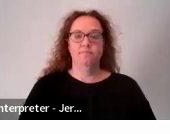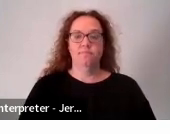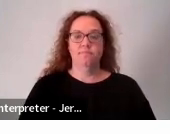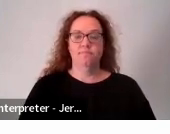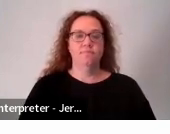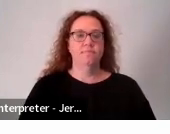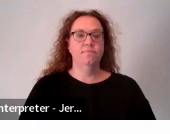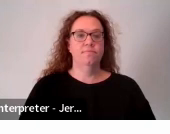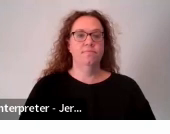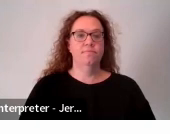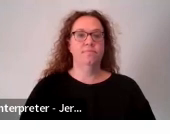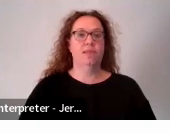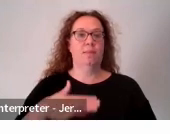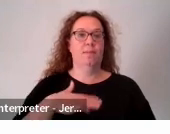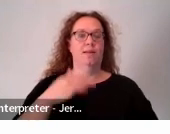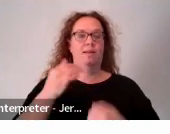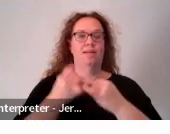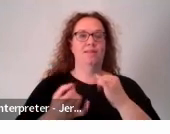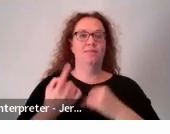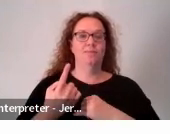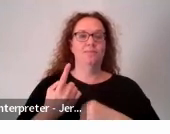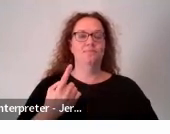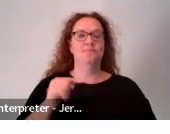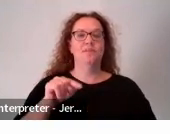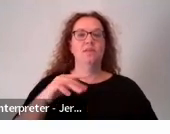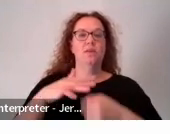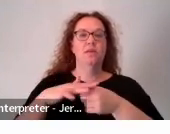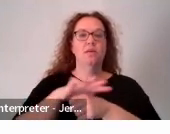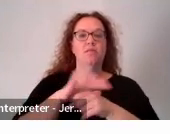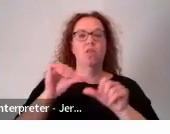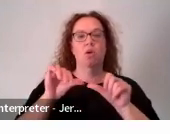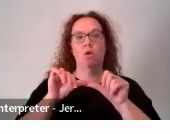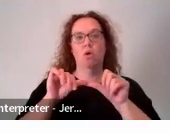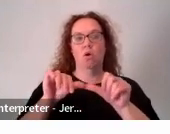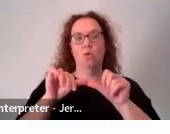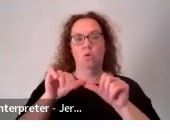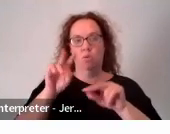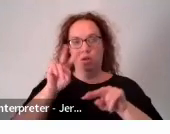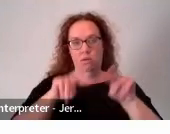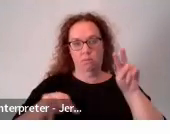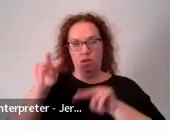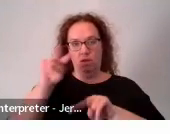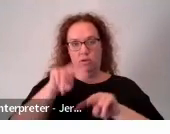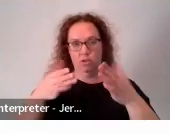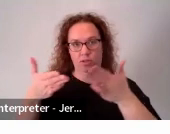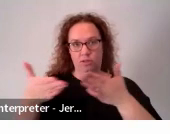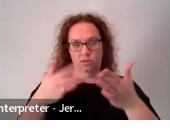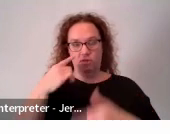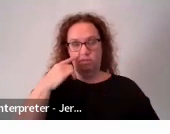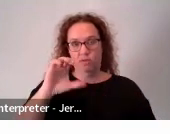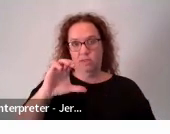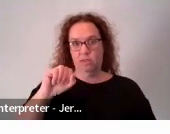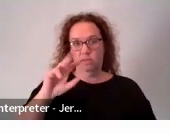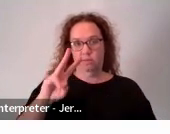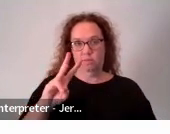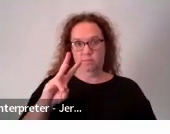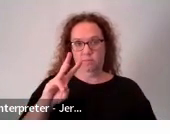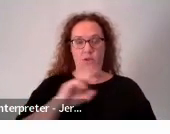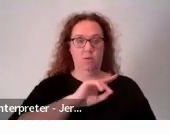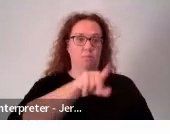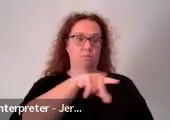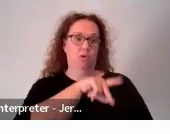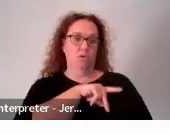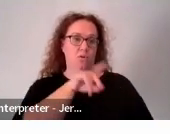All right, so this is my last slide. This covers the ongoing monitoring services proposed for the CSW: